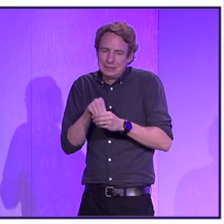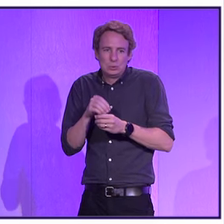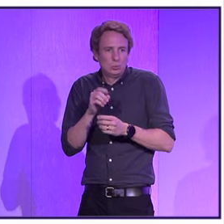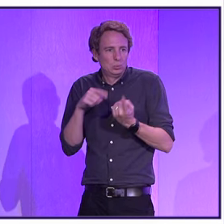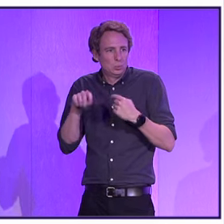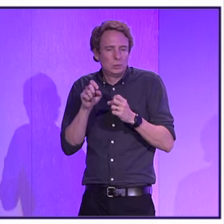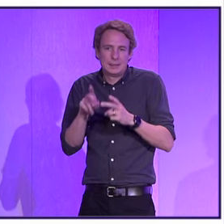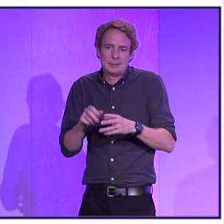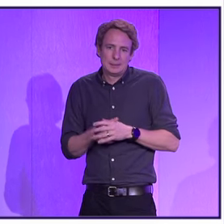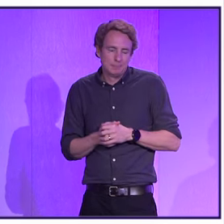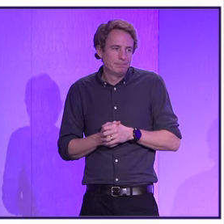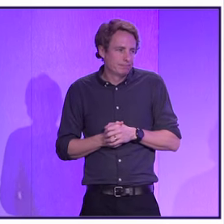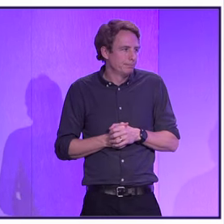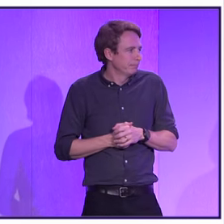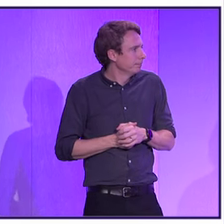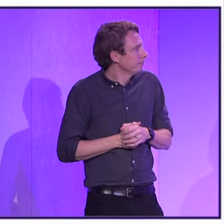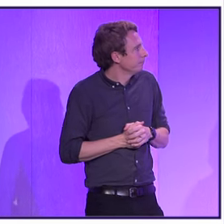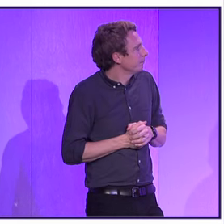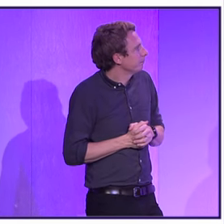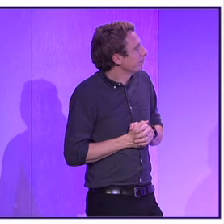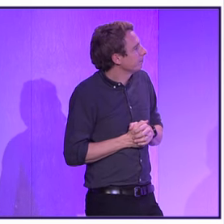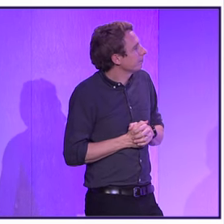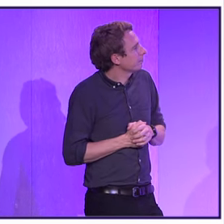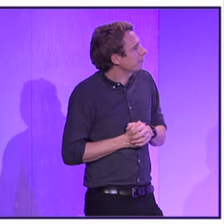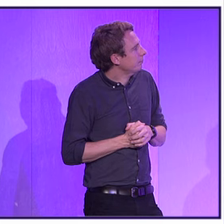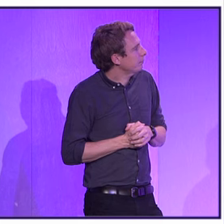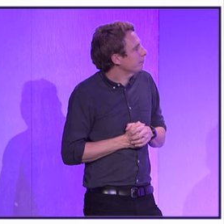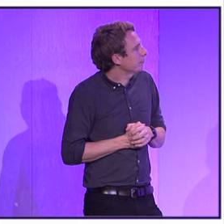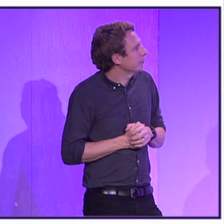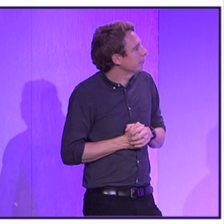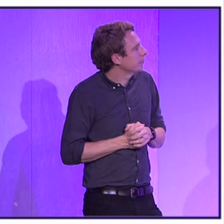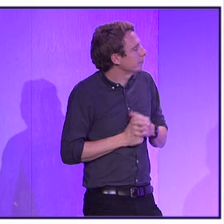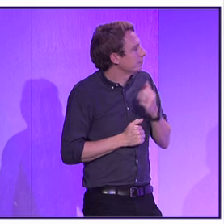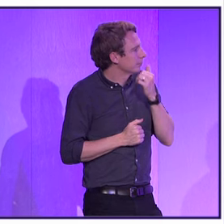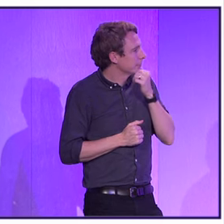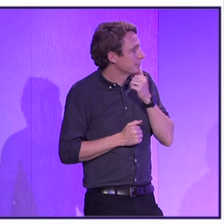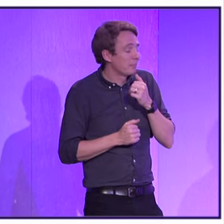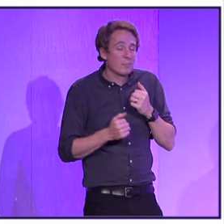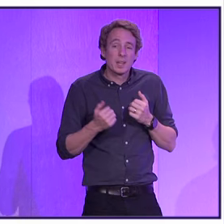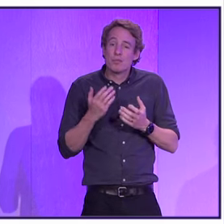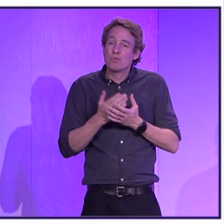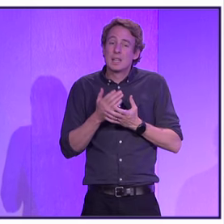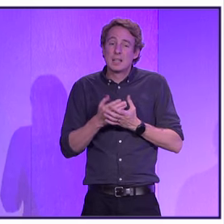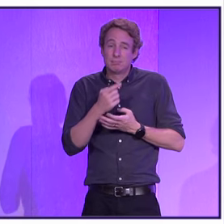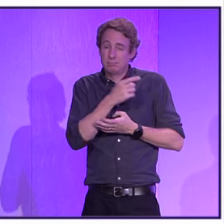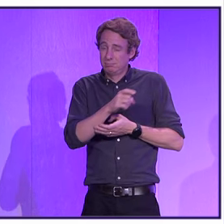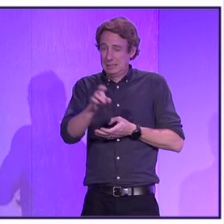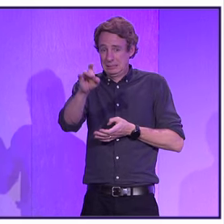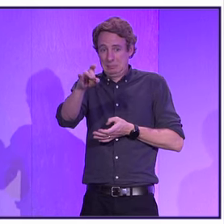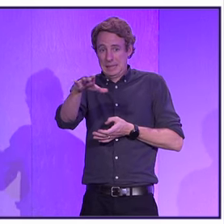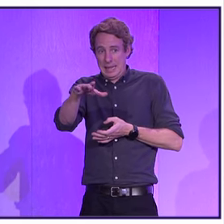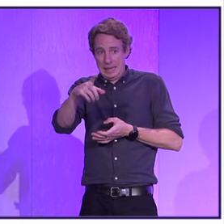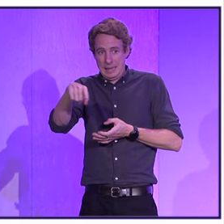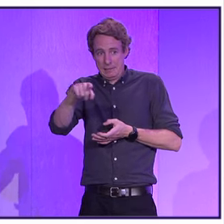And yeah, so the question I'll just leave you with then is, you know,